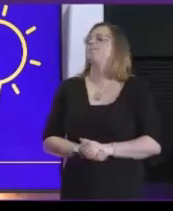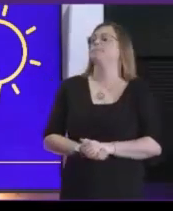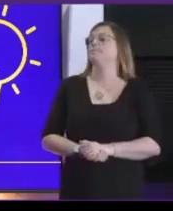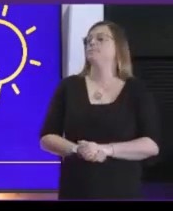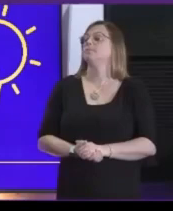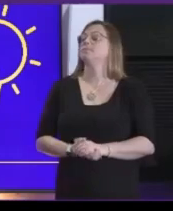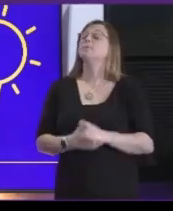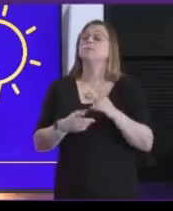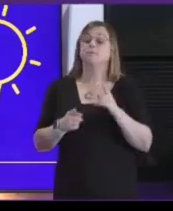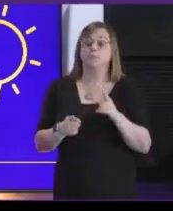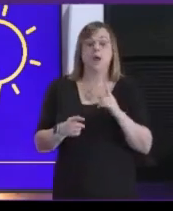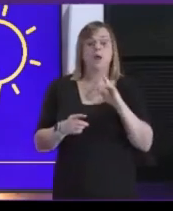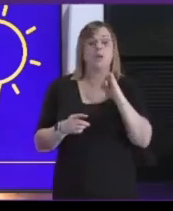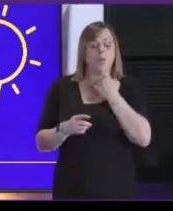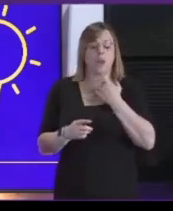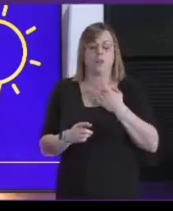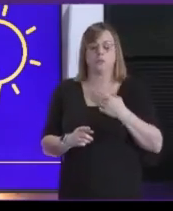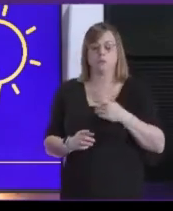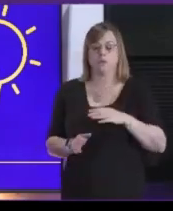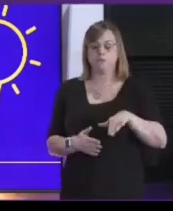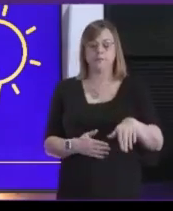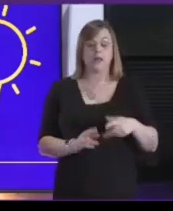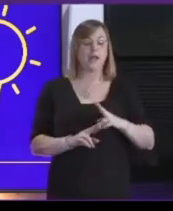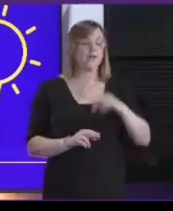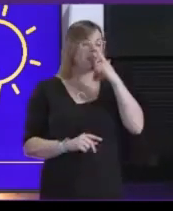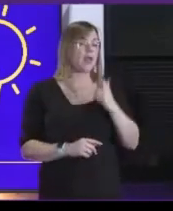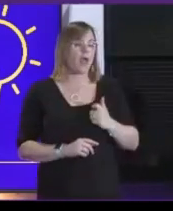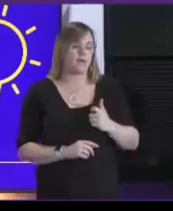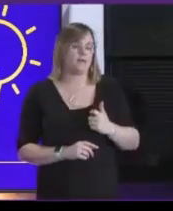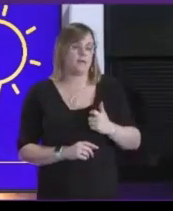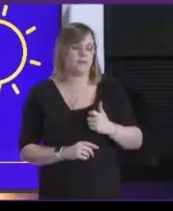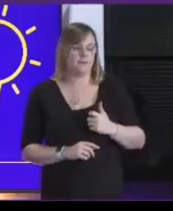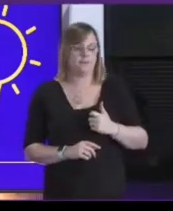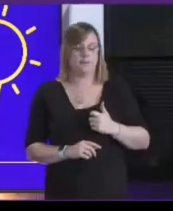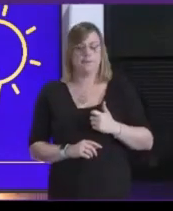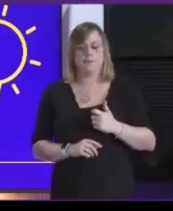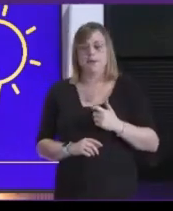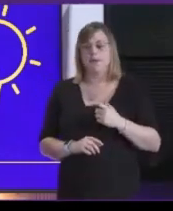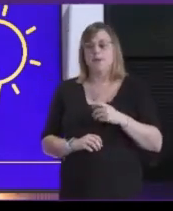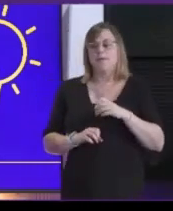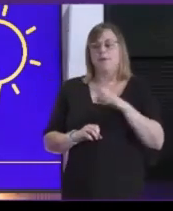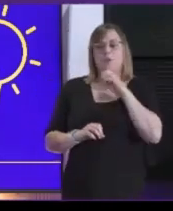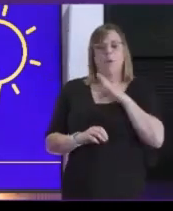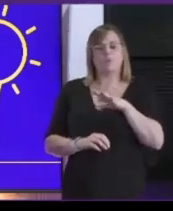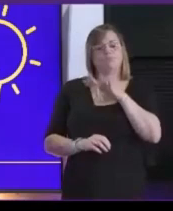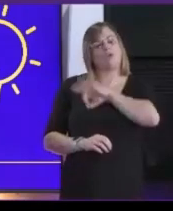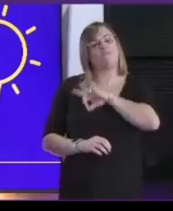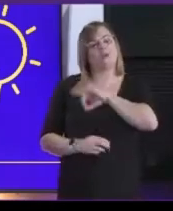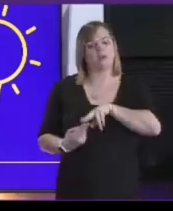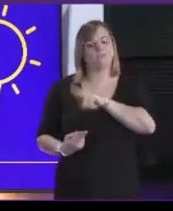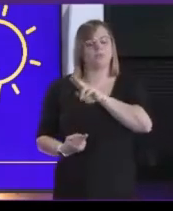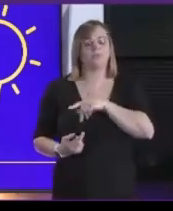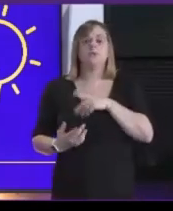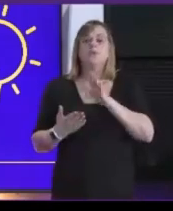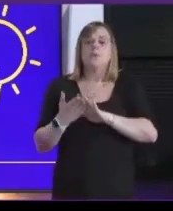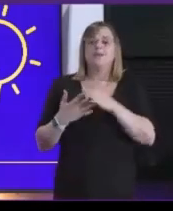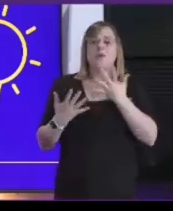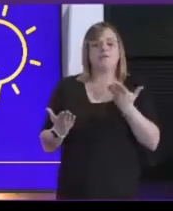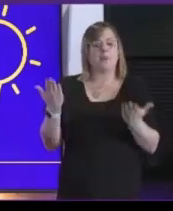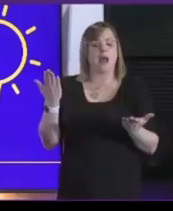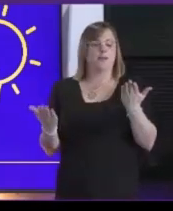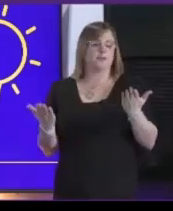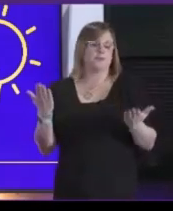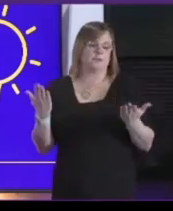But they will make shortcuts if they can, if it's, you know, if it's not directly profitable or whatever. So you have to balance the two, and I